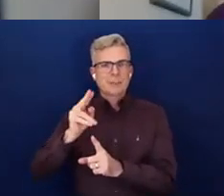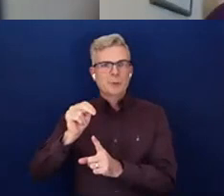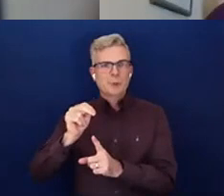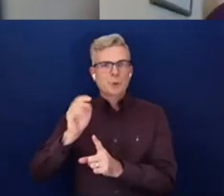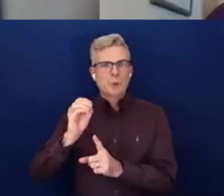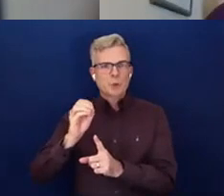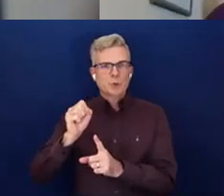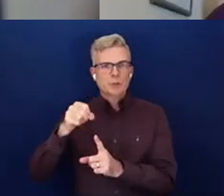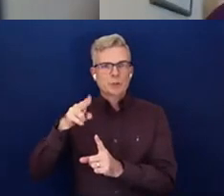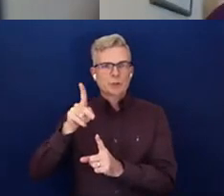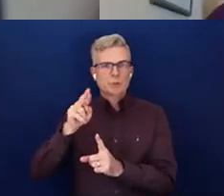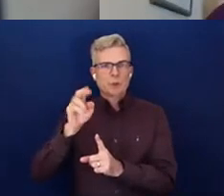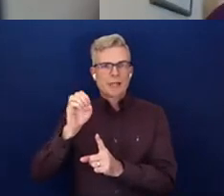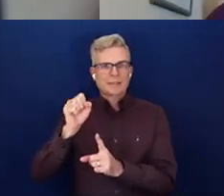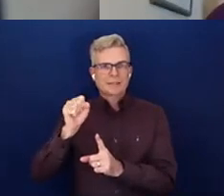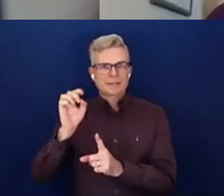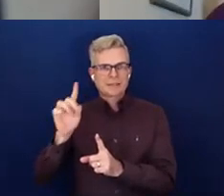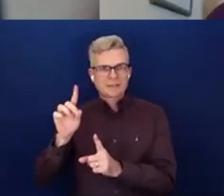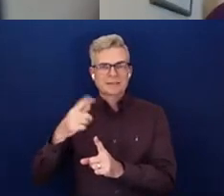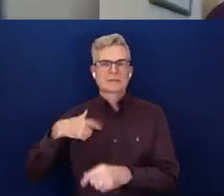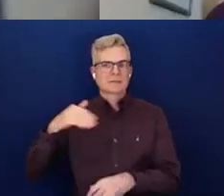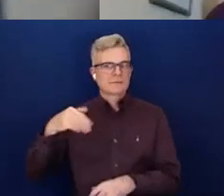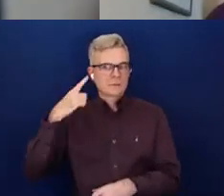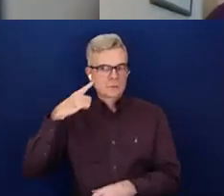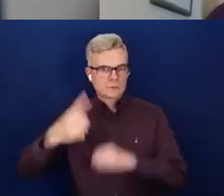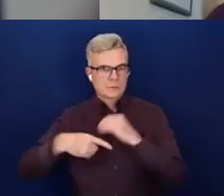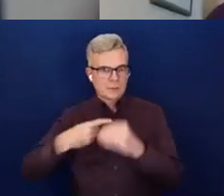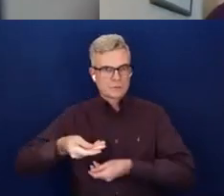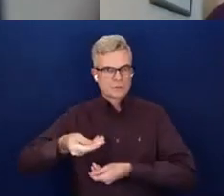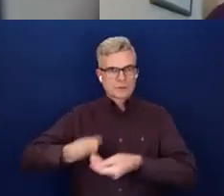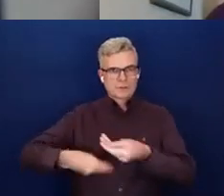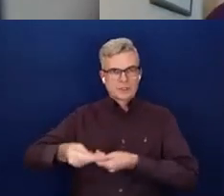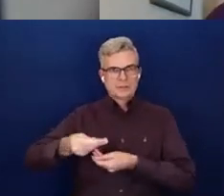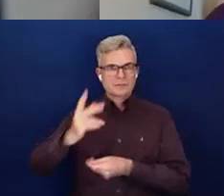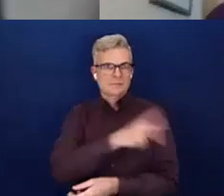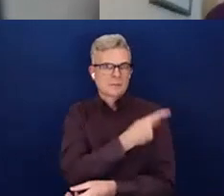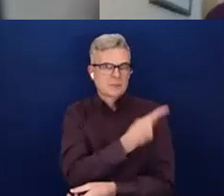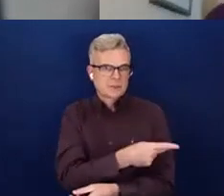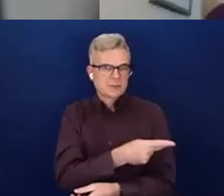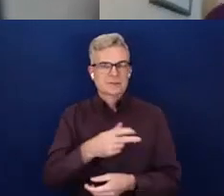transplantation patients and the efficacy of this